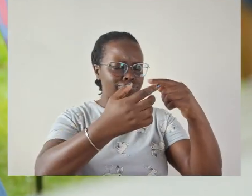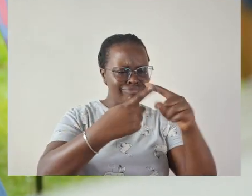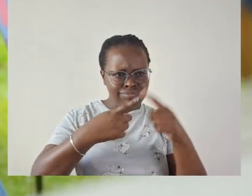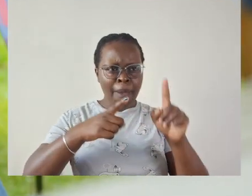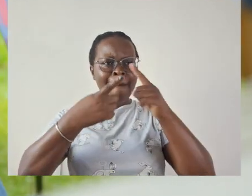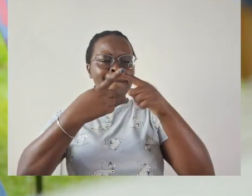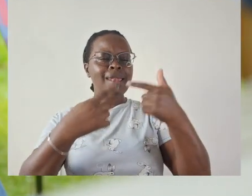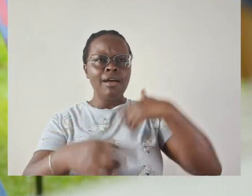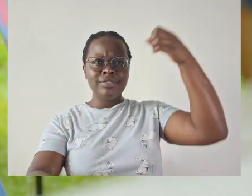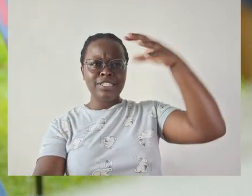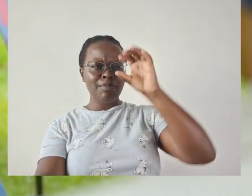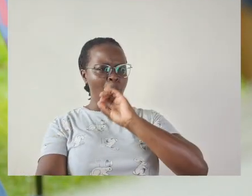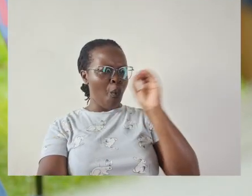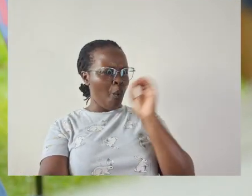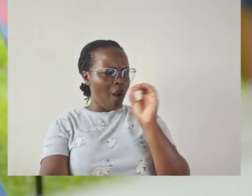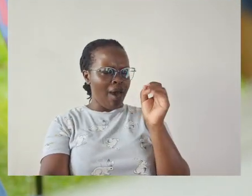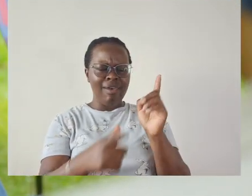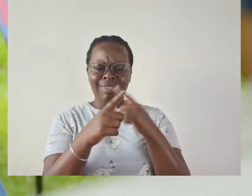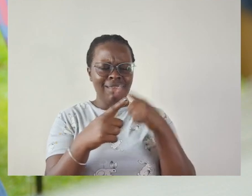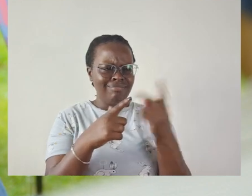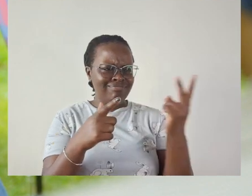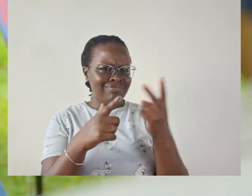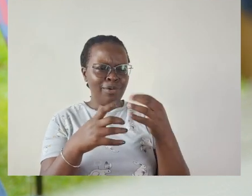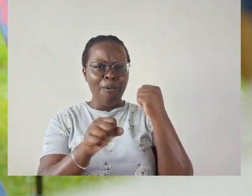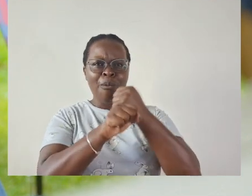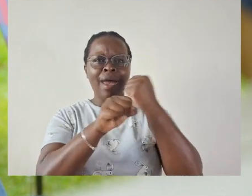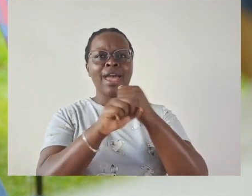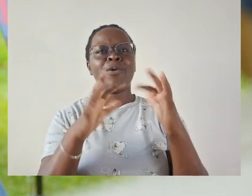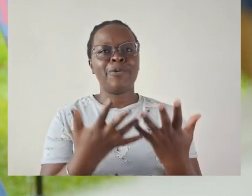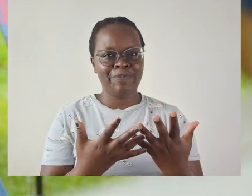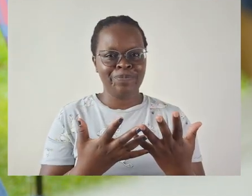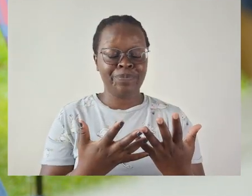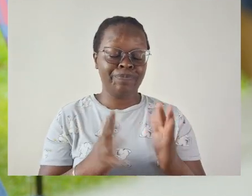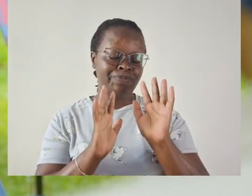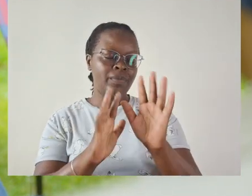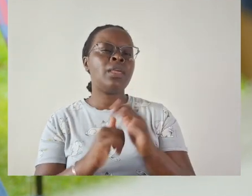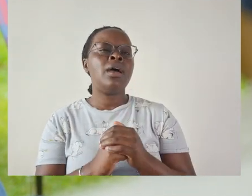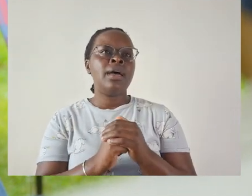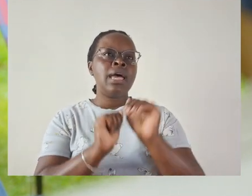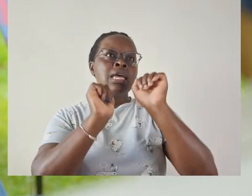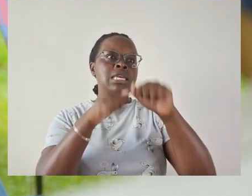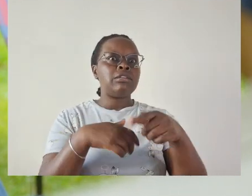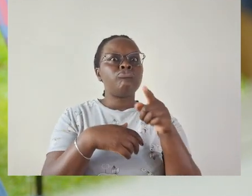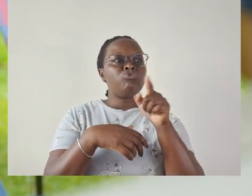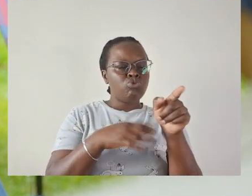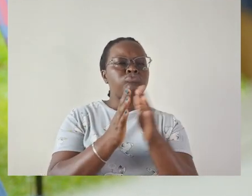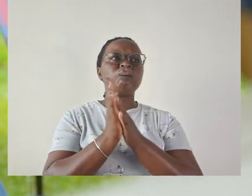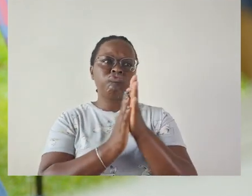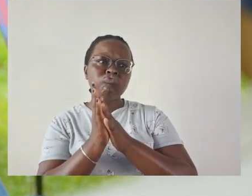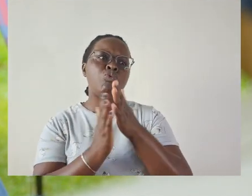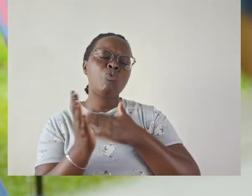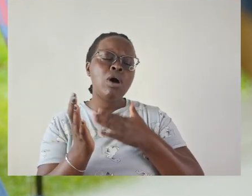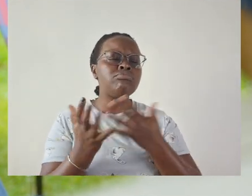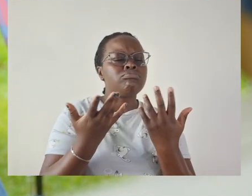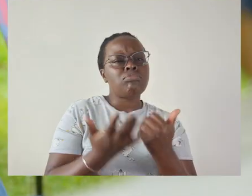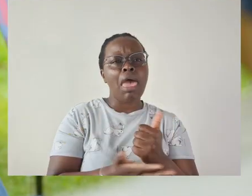And as much as you're also trying to involve the children into the policy making, some aspects could be a bit more technical